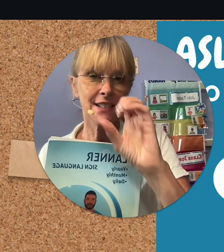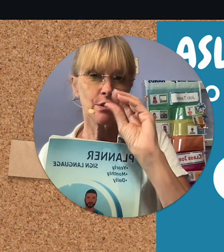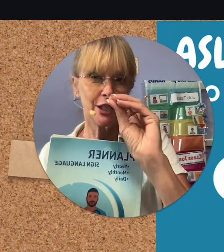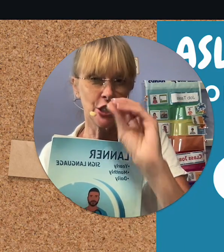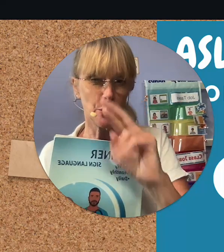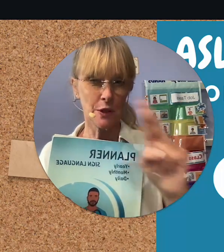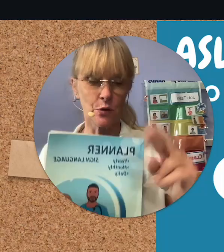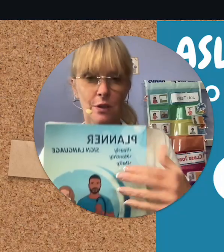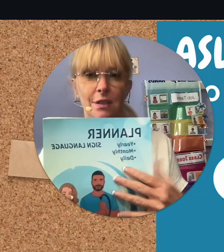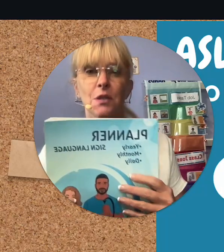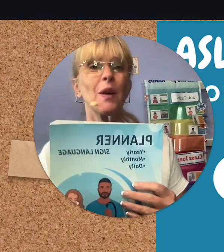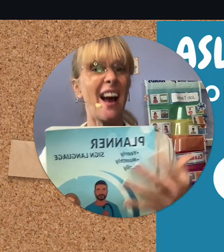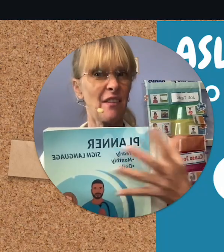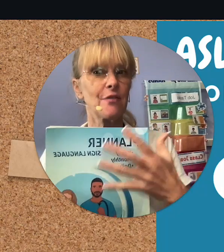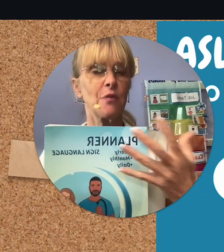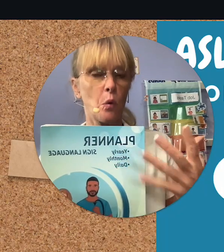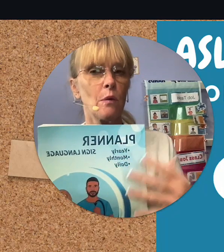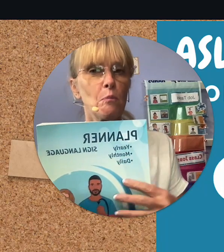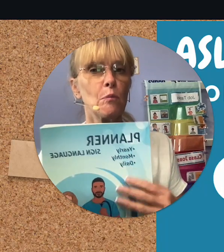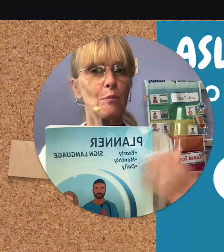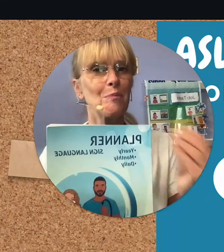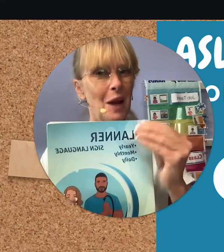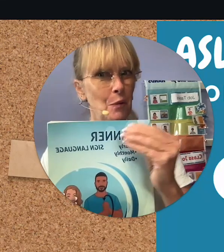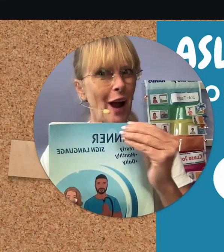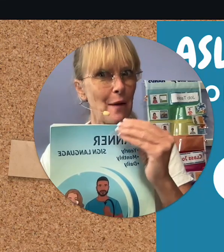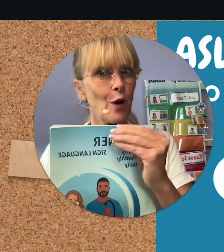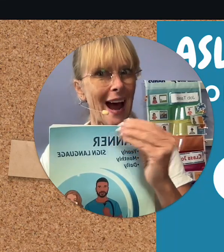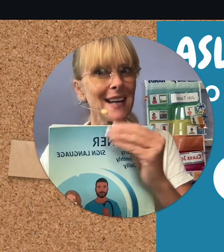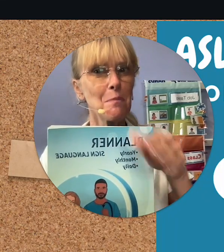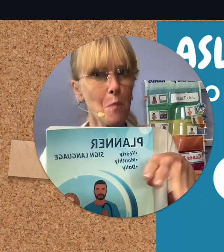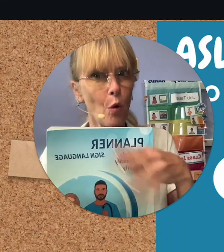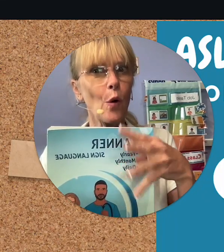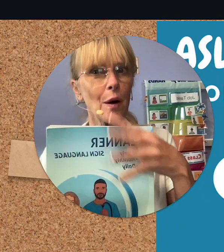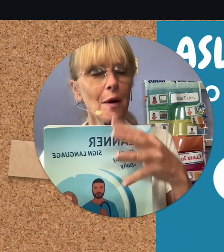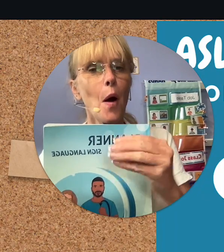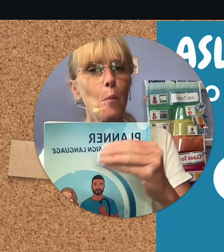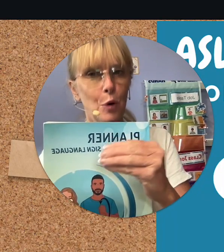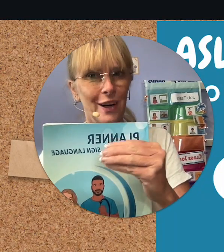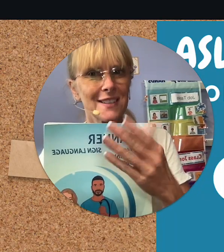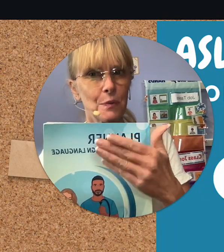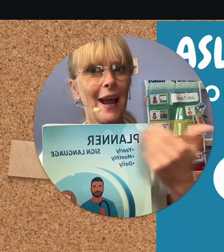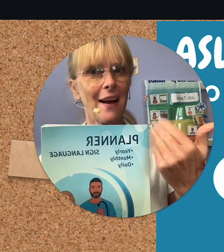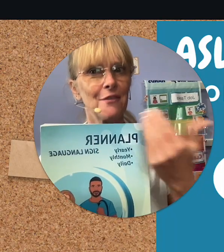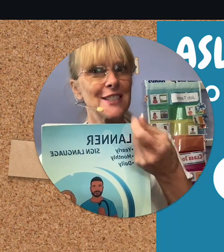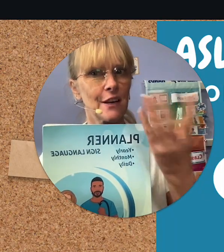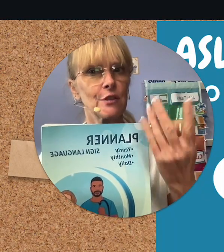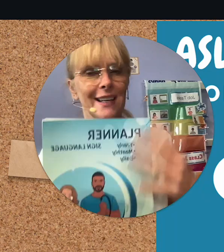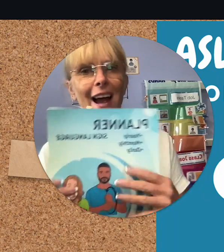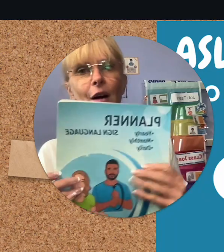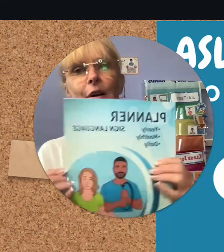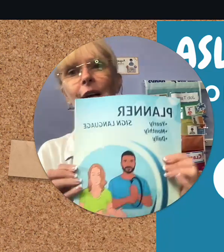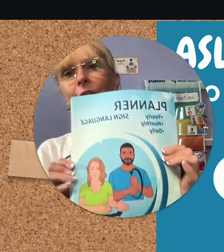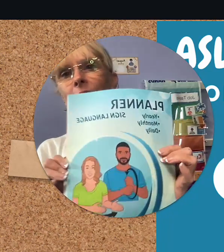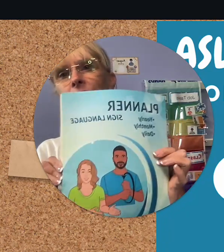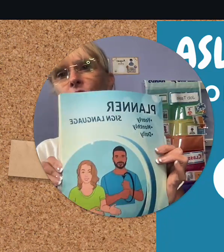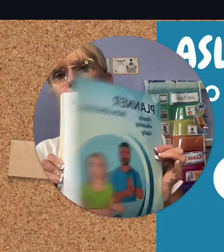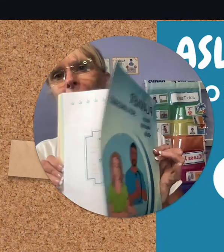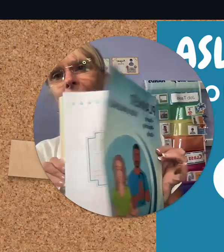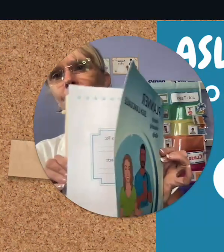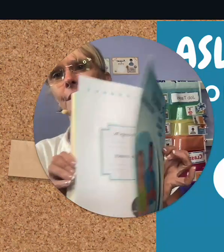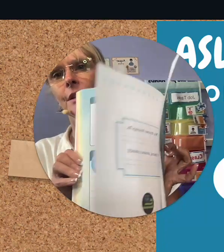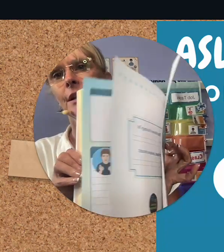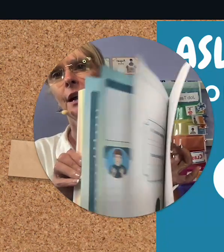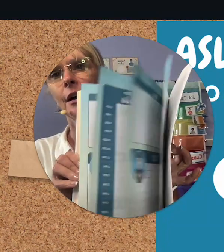is ASL Teaching Resources. We have, and we're adding more books. We have several now. And this is